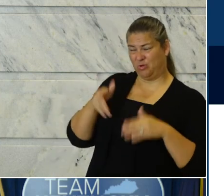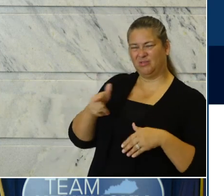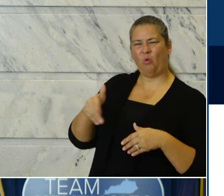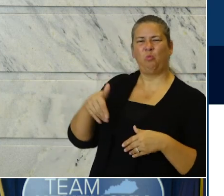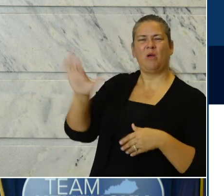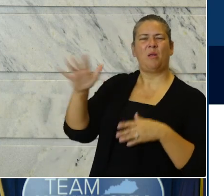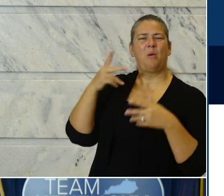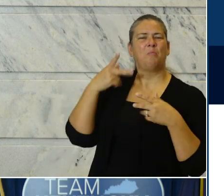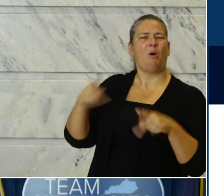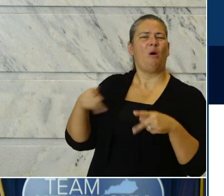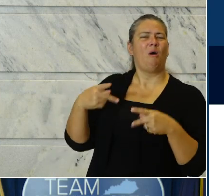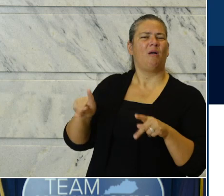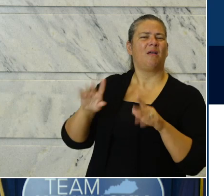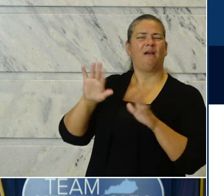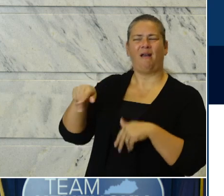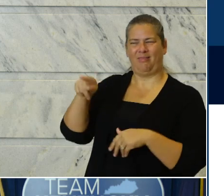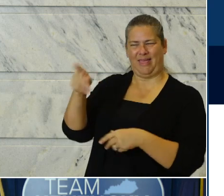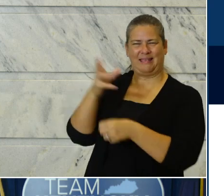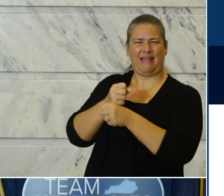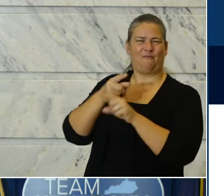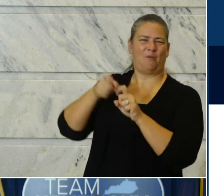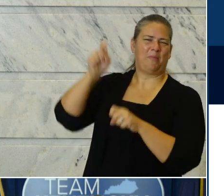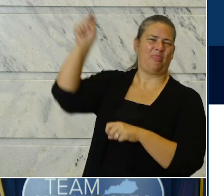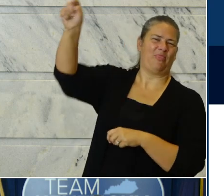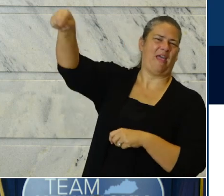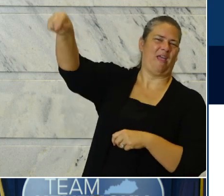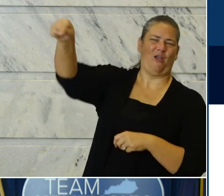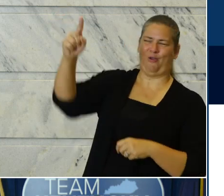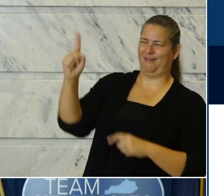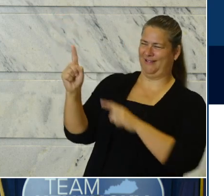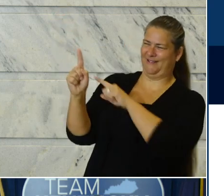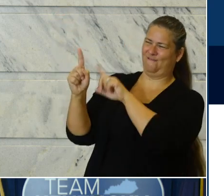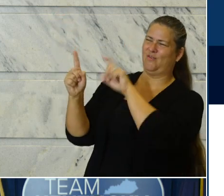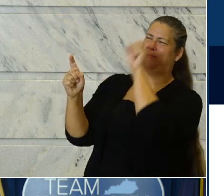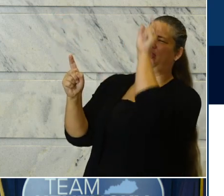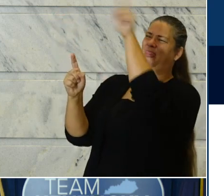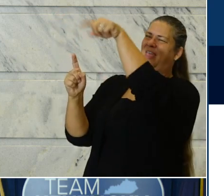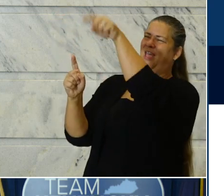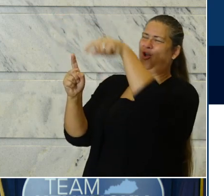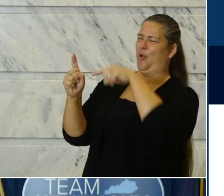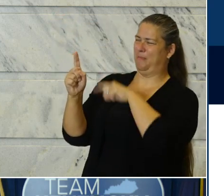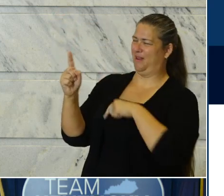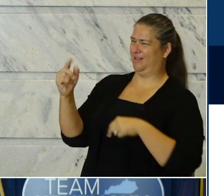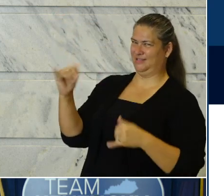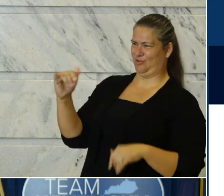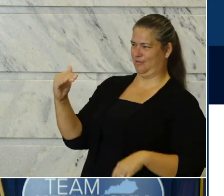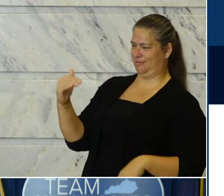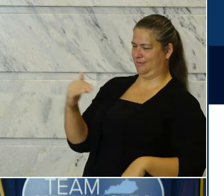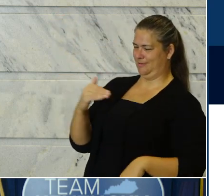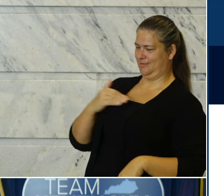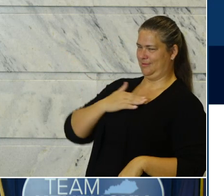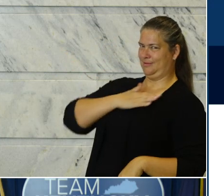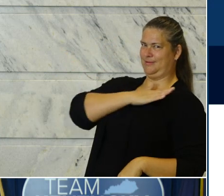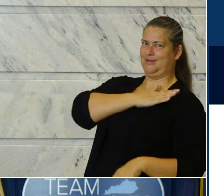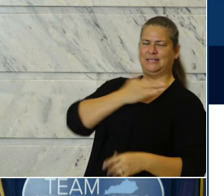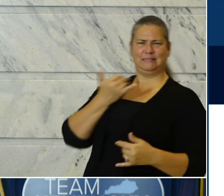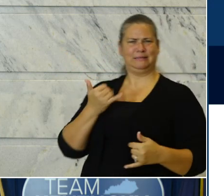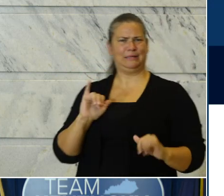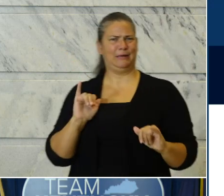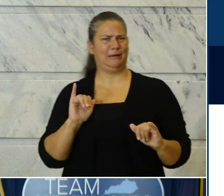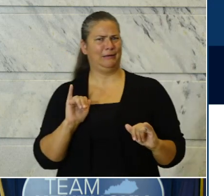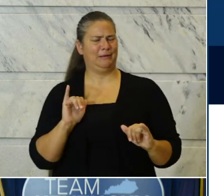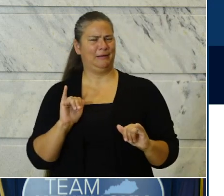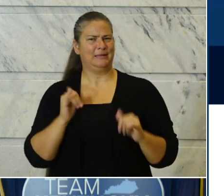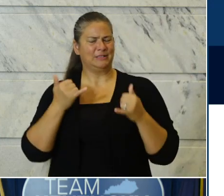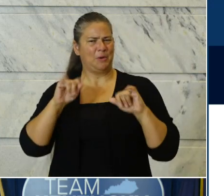in or anywhere else. You still deal with that reality and that situation. You still got to protect the